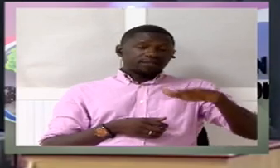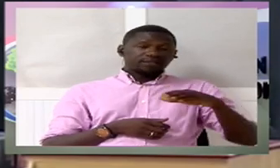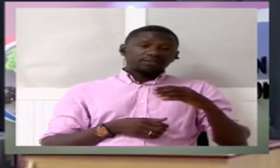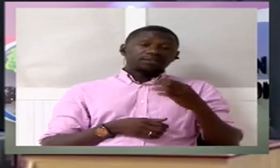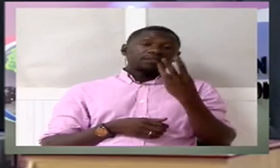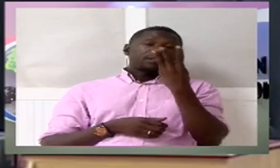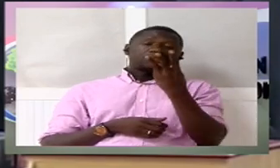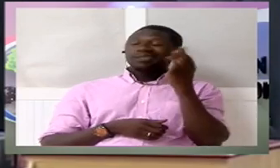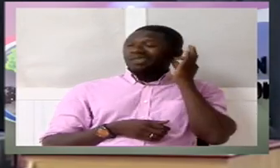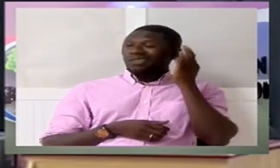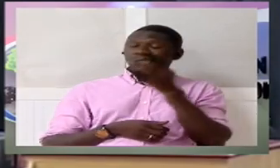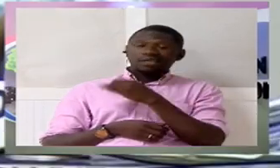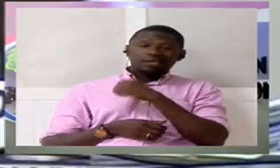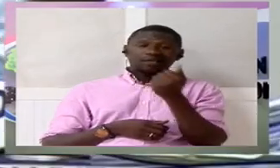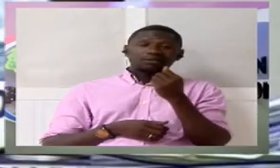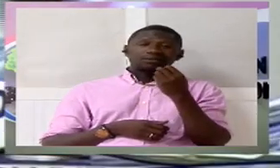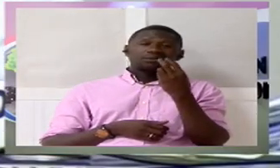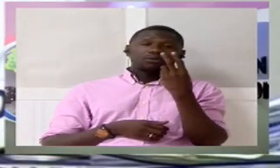Three daughters and one son.